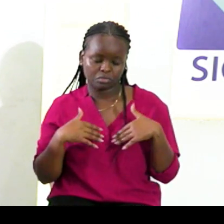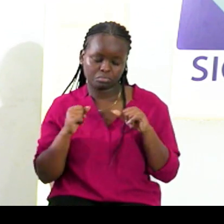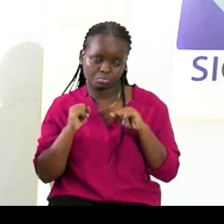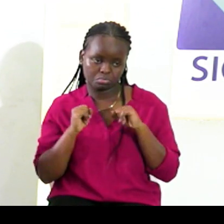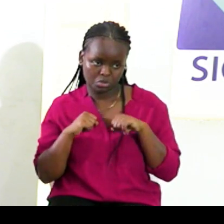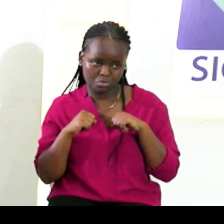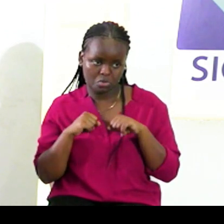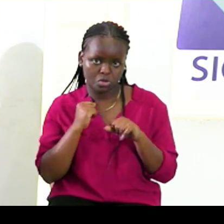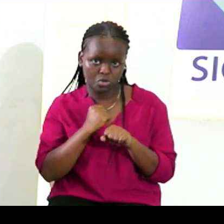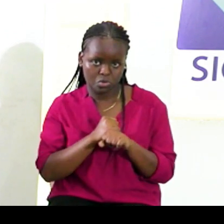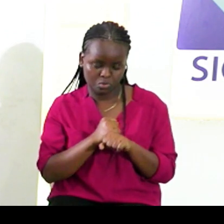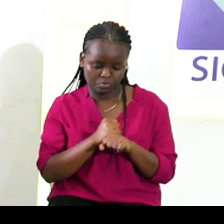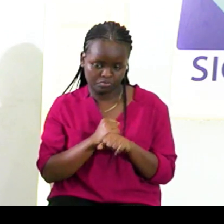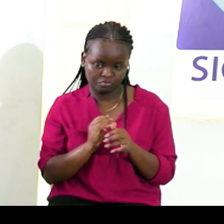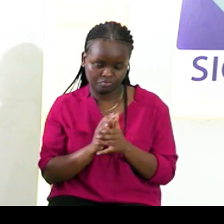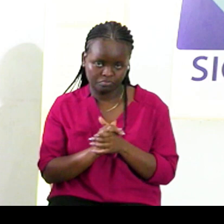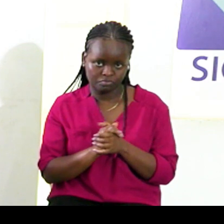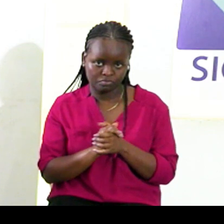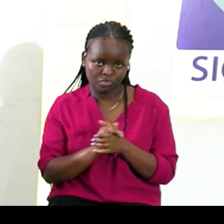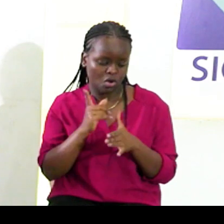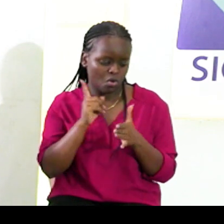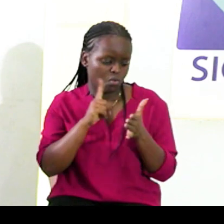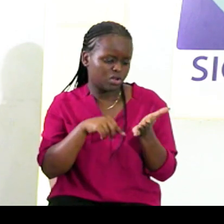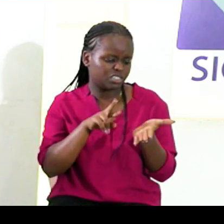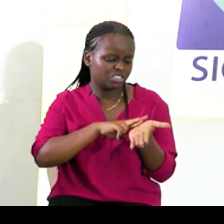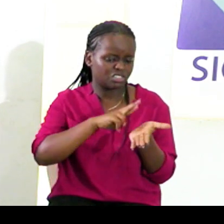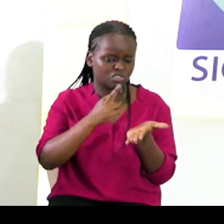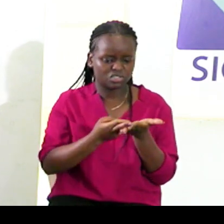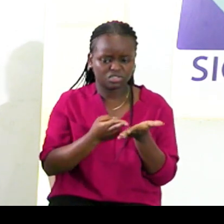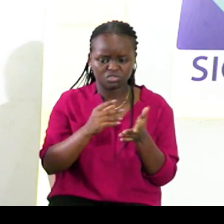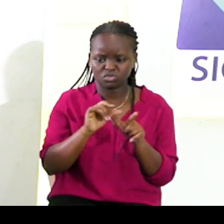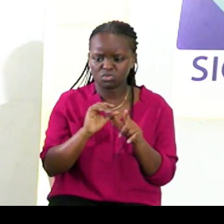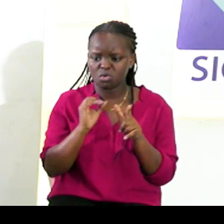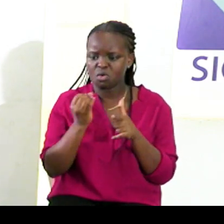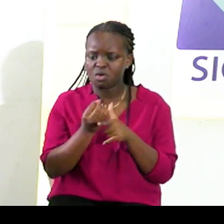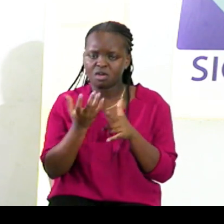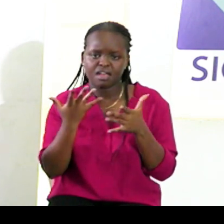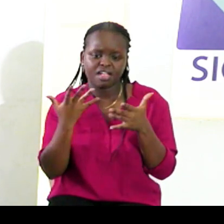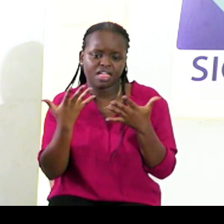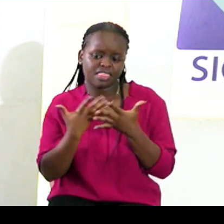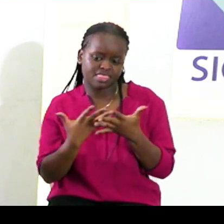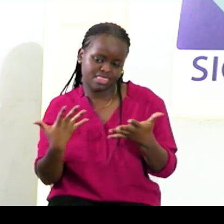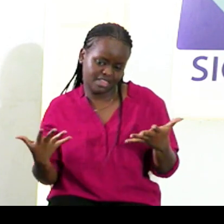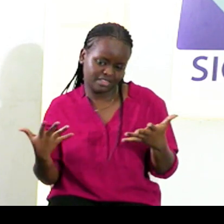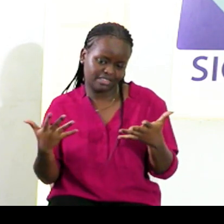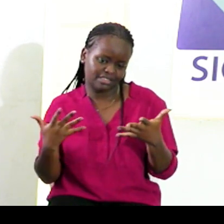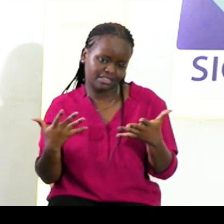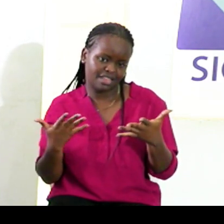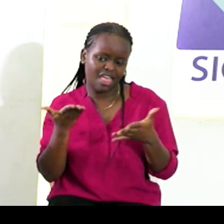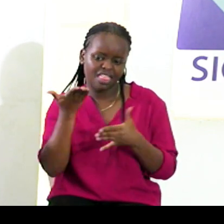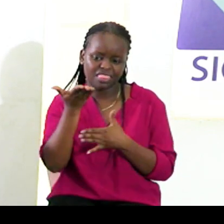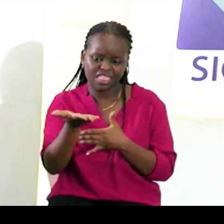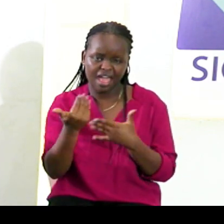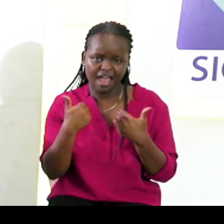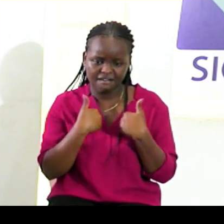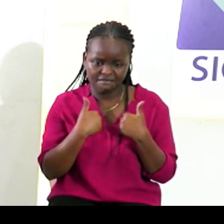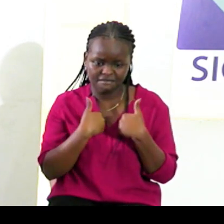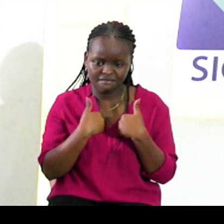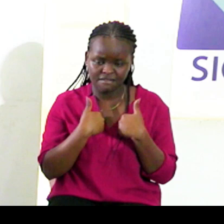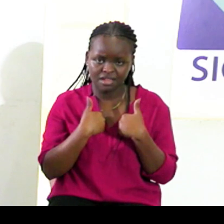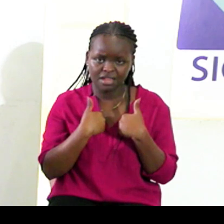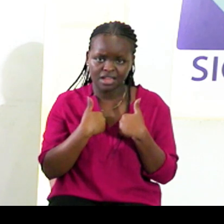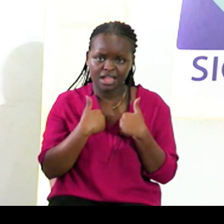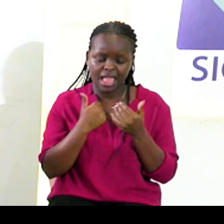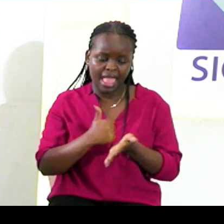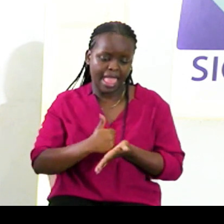then what resources or tools are available to help aspiring